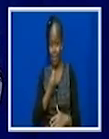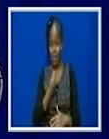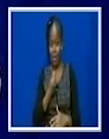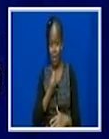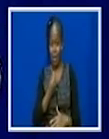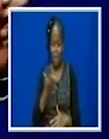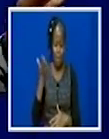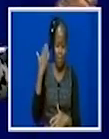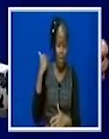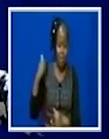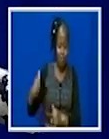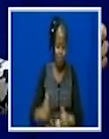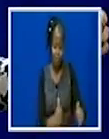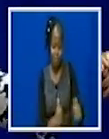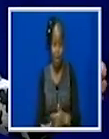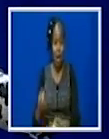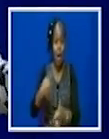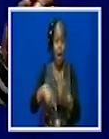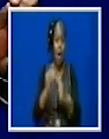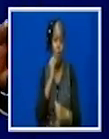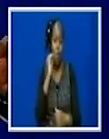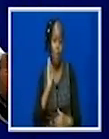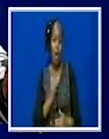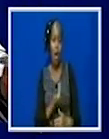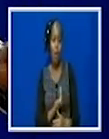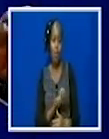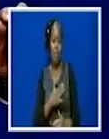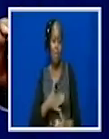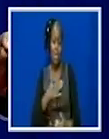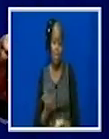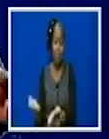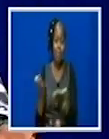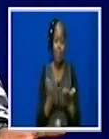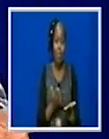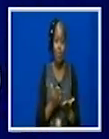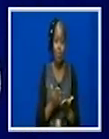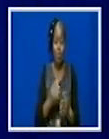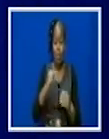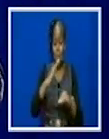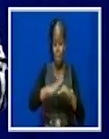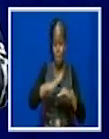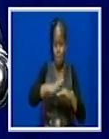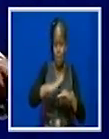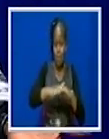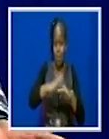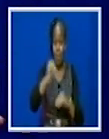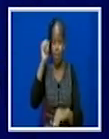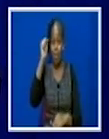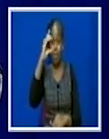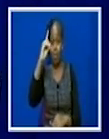baba alikuwa anaita kwa nyumba anakuja anatundia kitanda. Nilikuwa nasikia akisema nipatilie adhesive glue anapika katikati ya mbao zinashikana. Hiyo nyingine sijui